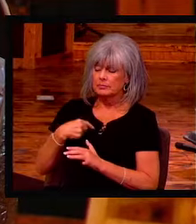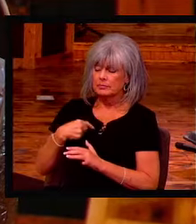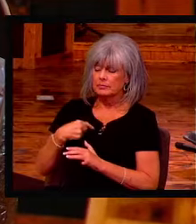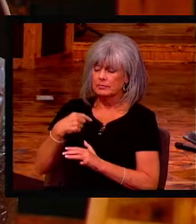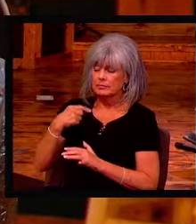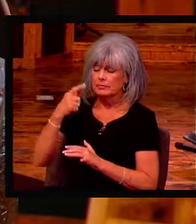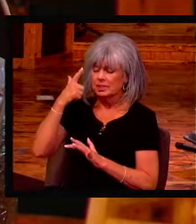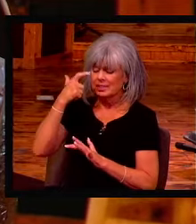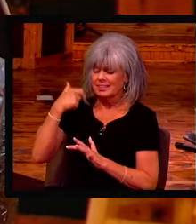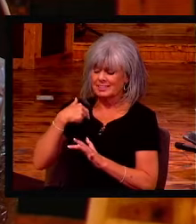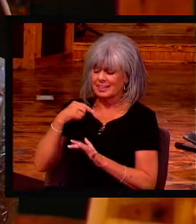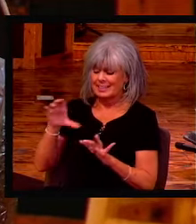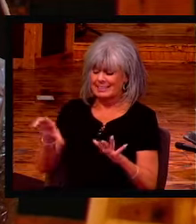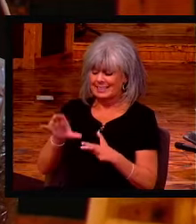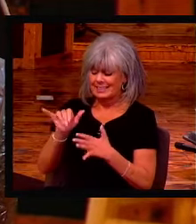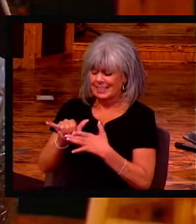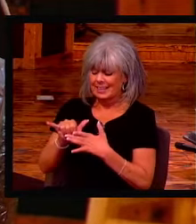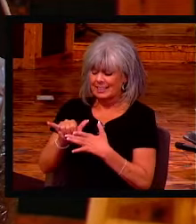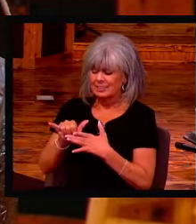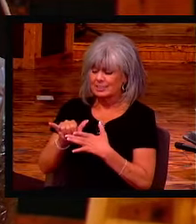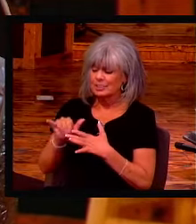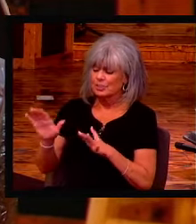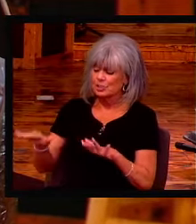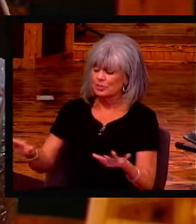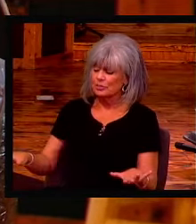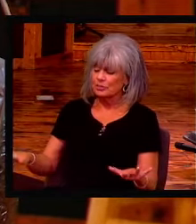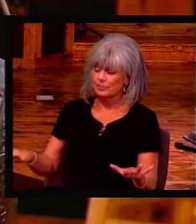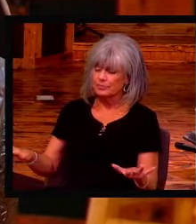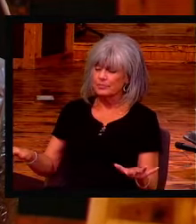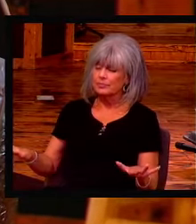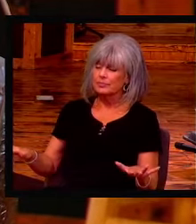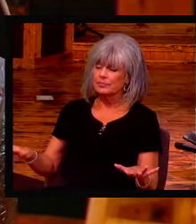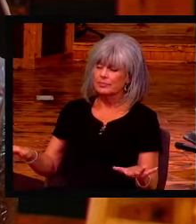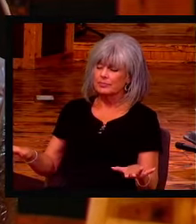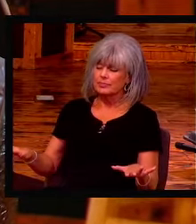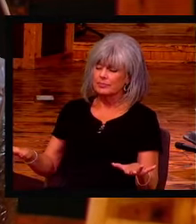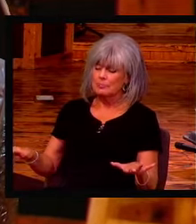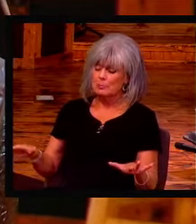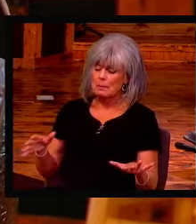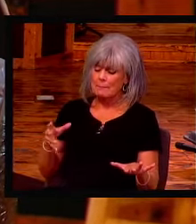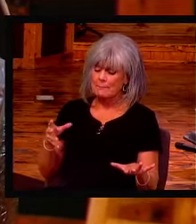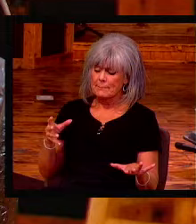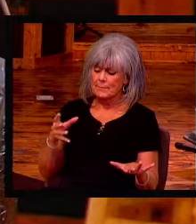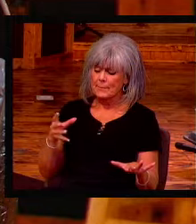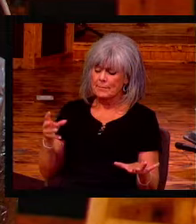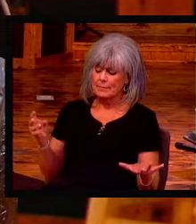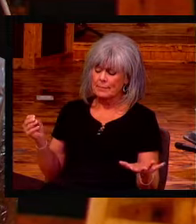because I did that to children. And